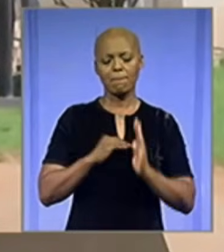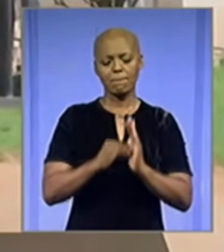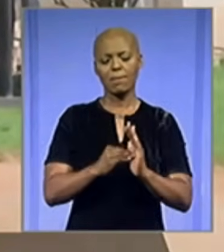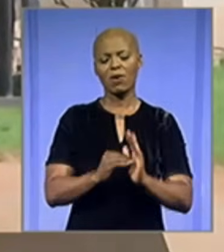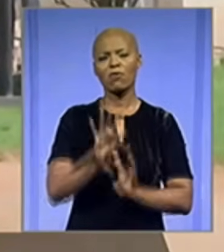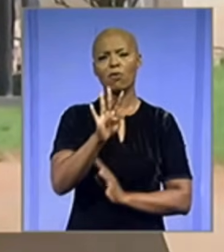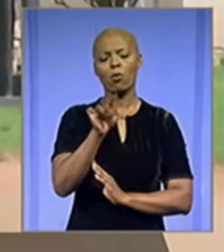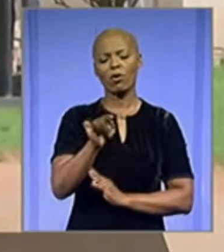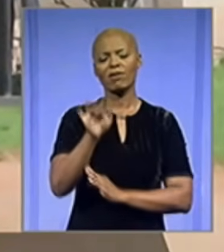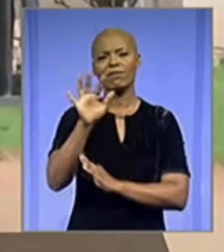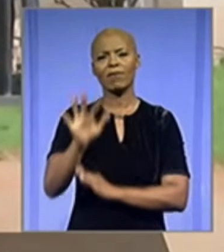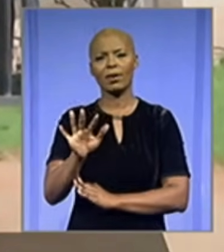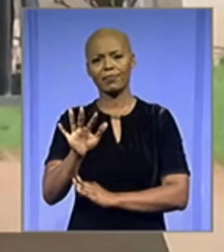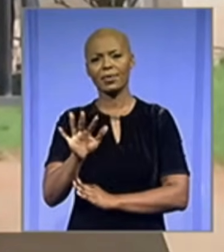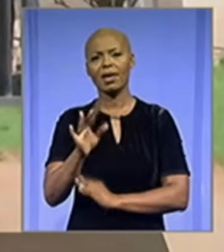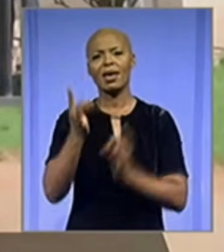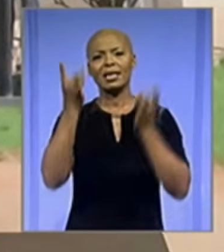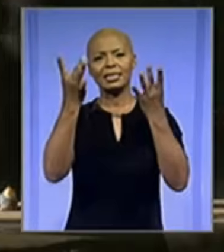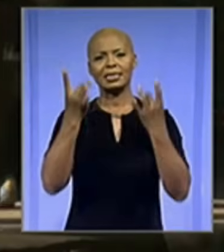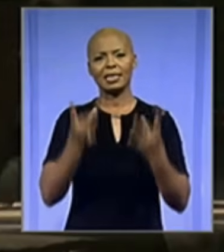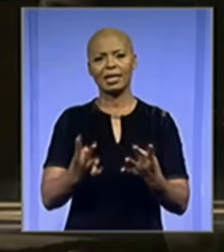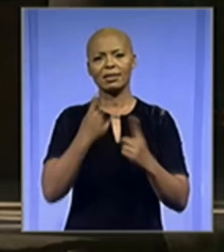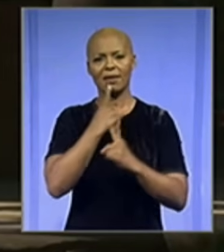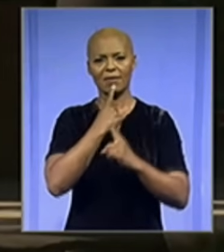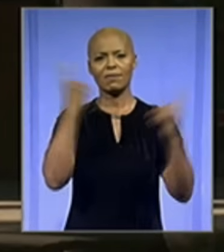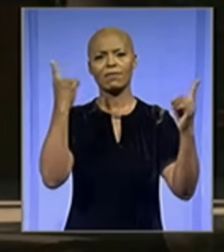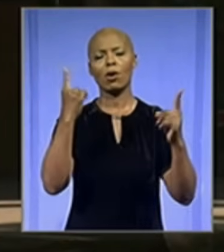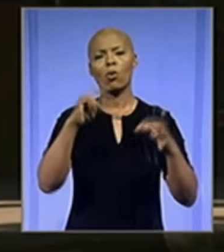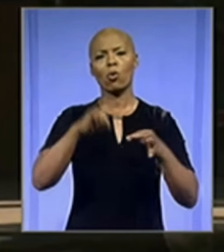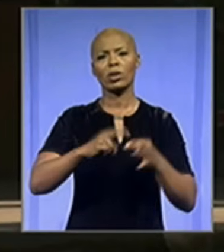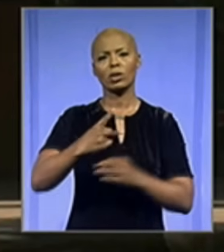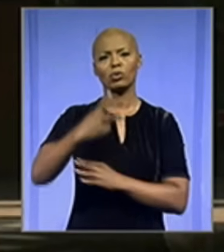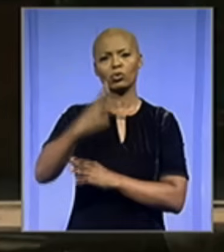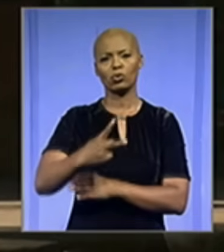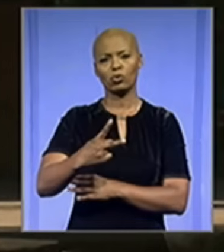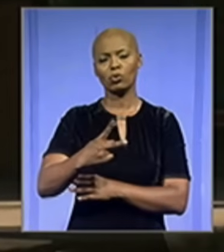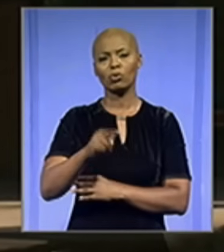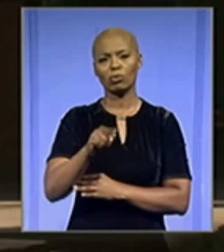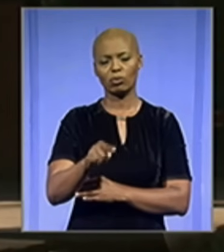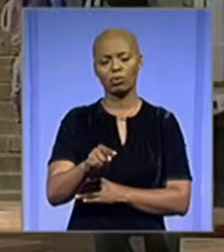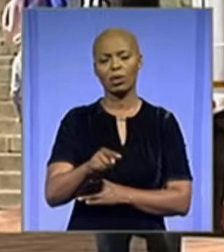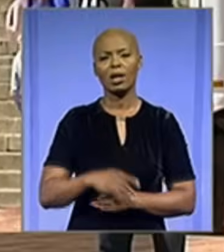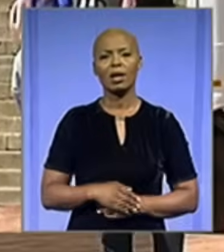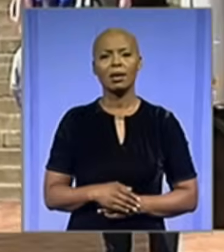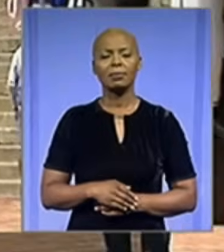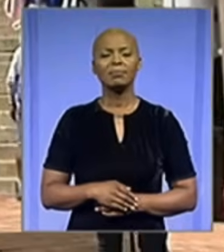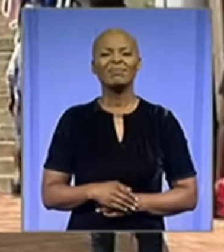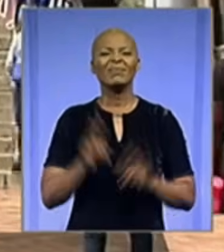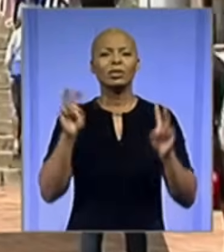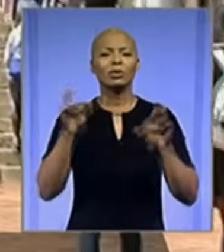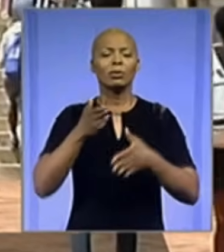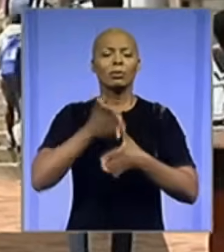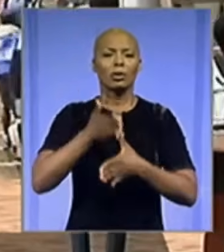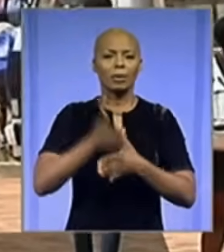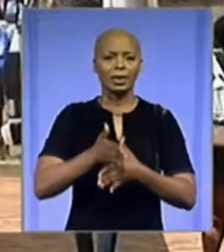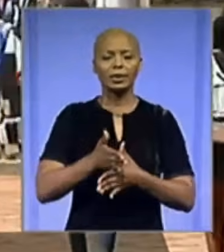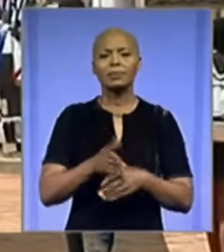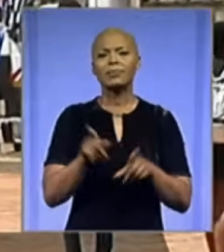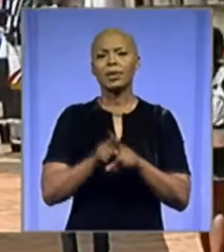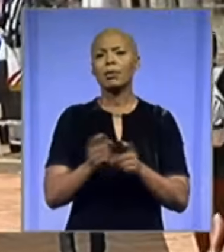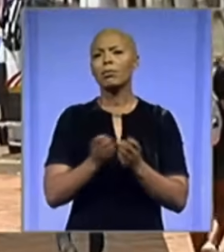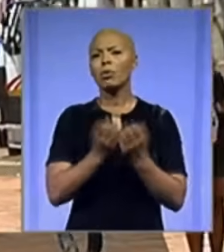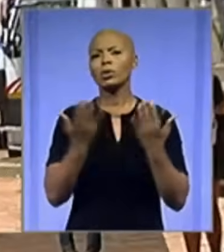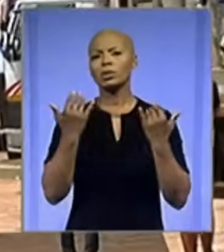ba ba sa direng go ya ka dipalopalo tse di tlhagisitsweng tsa kotara ya bobedi tsa badiri. Seno se akaretsa dialogane mo go kgobang batho